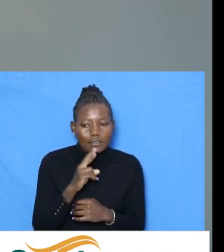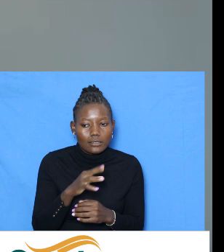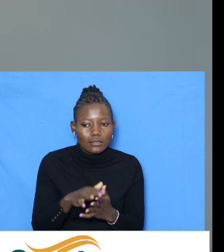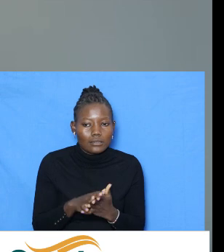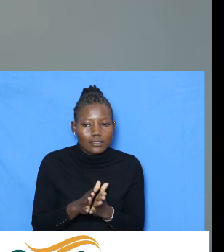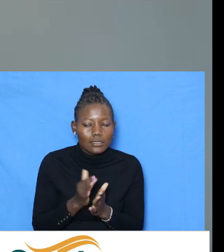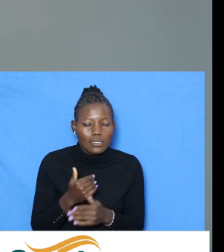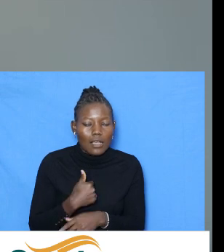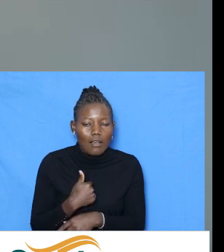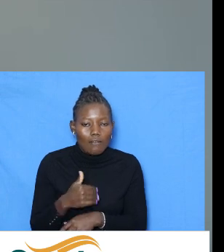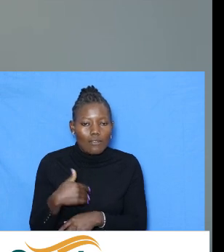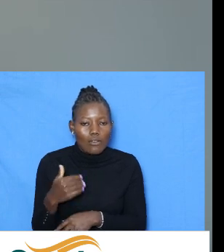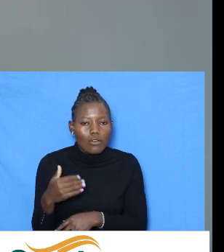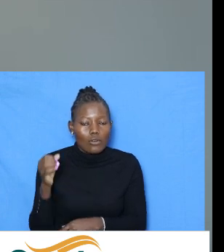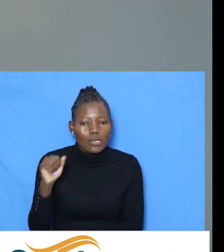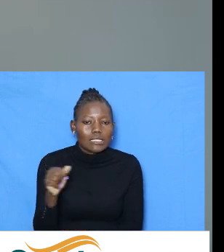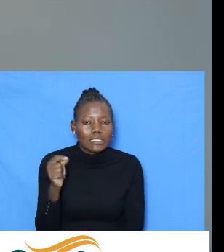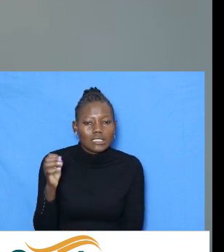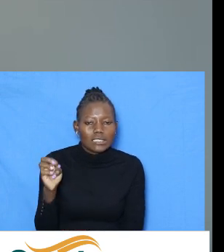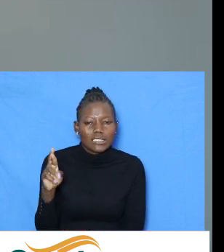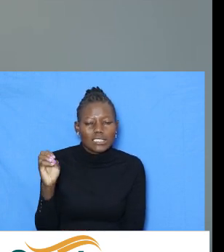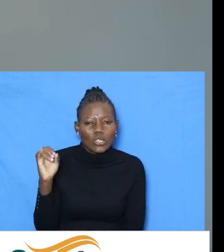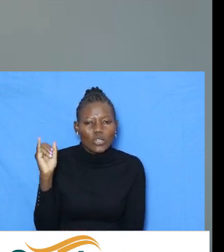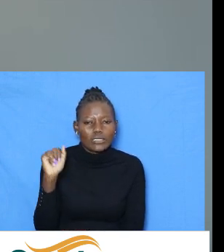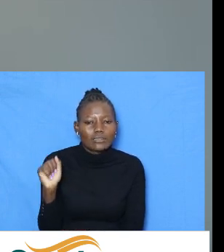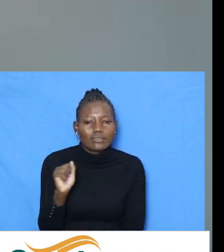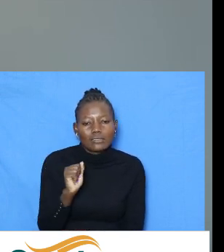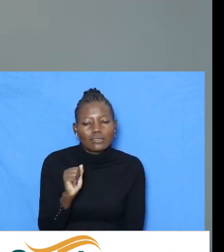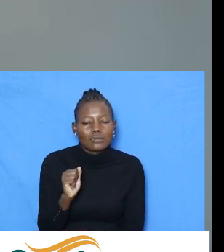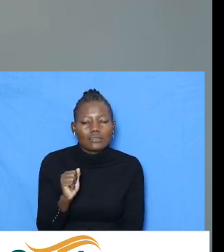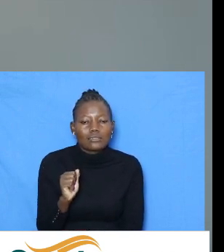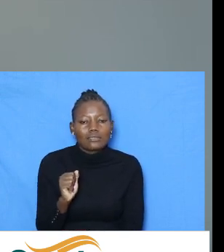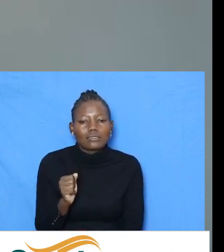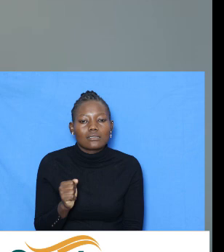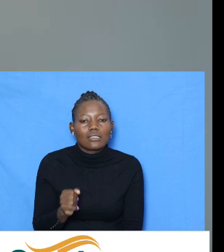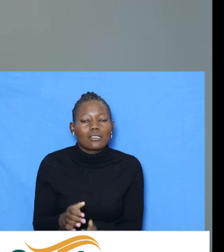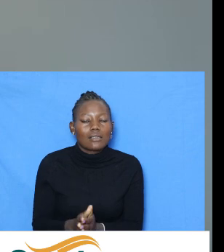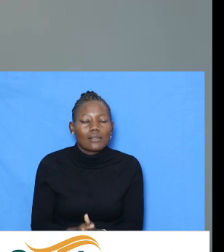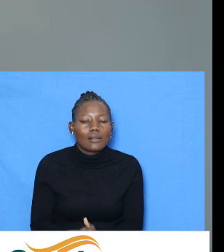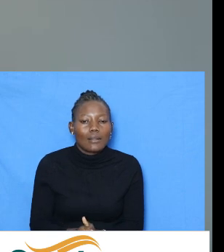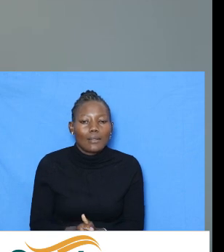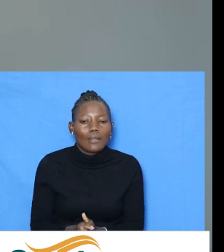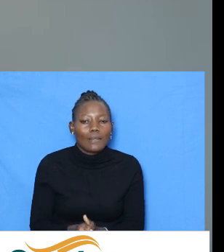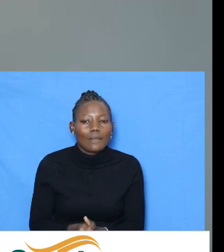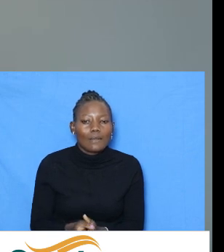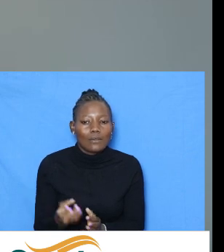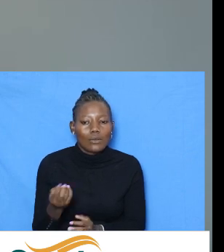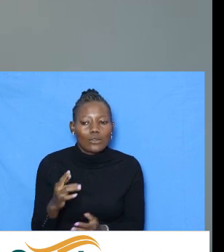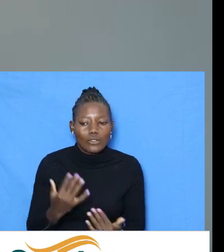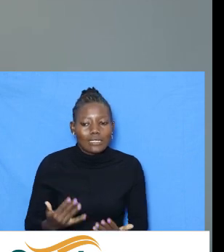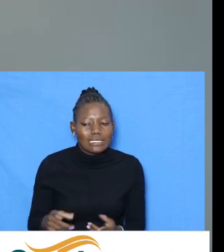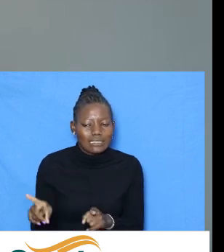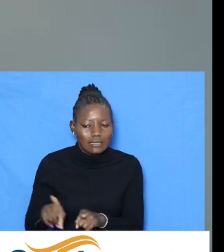with steroids or other products which are similar to